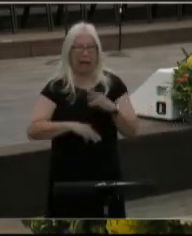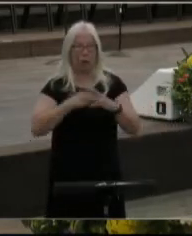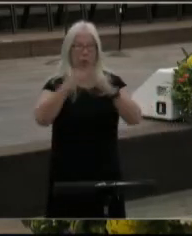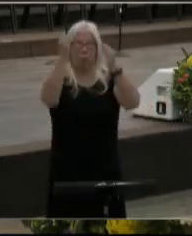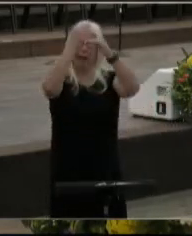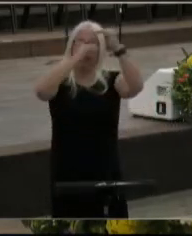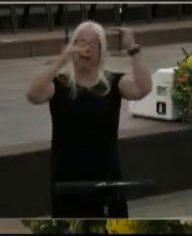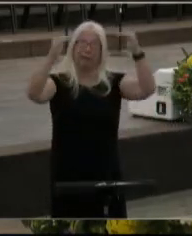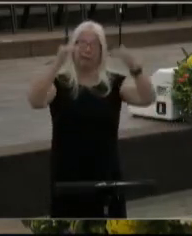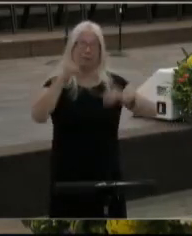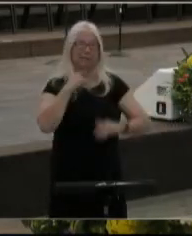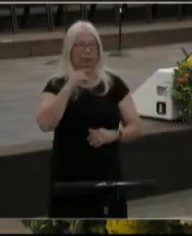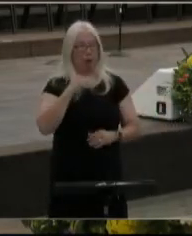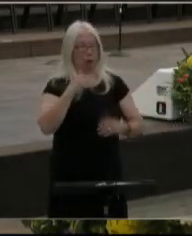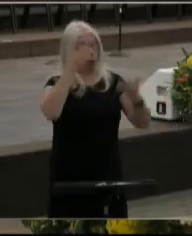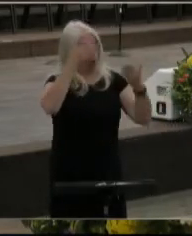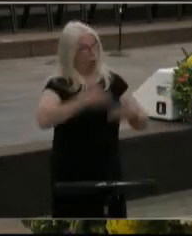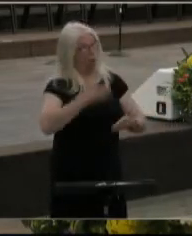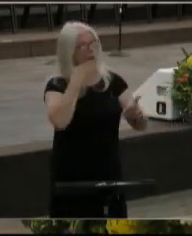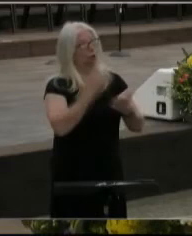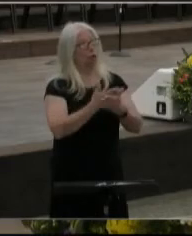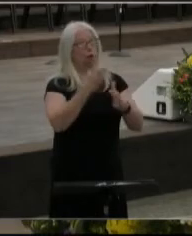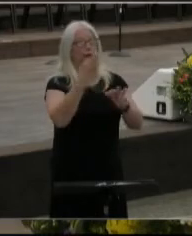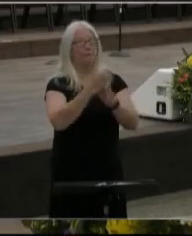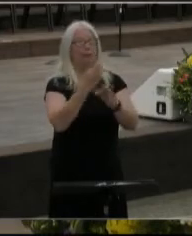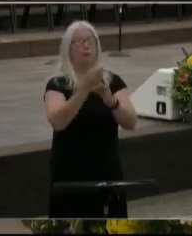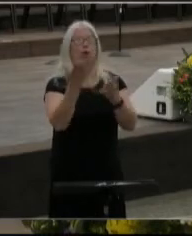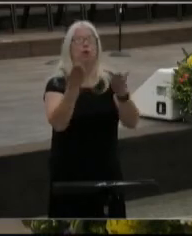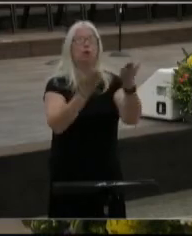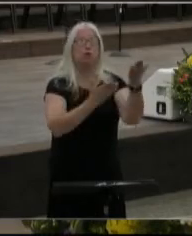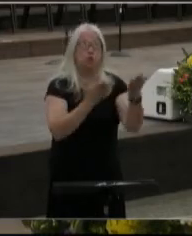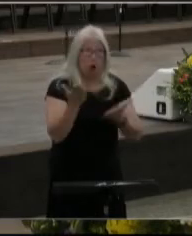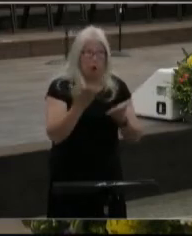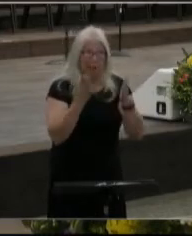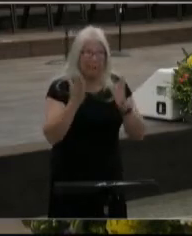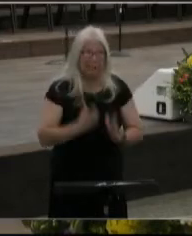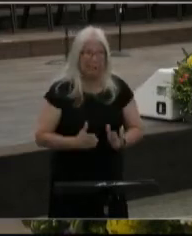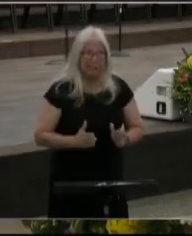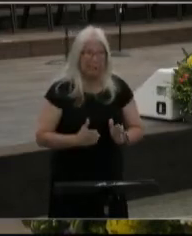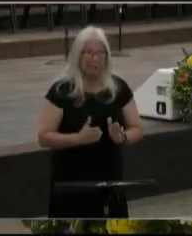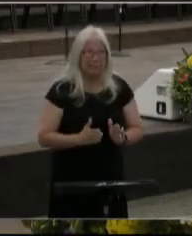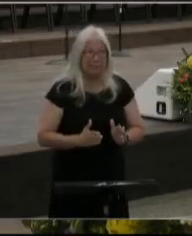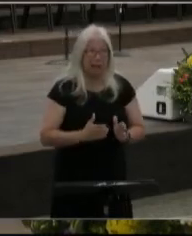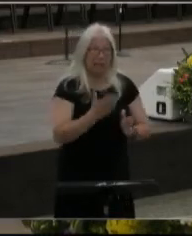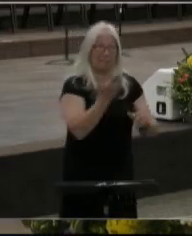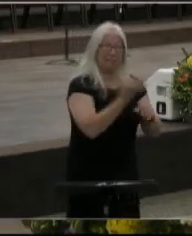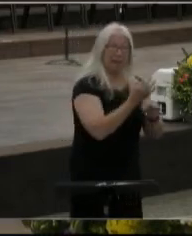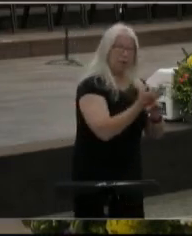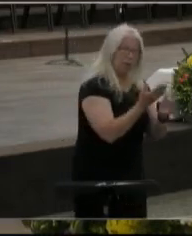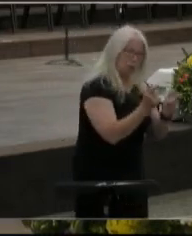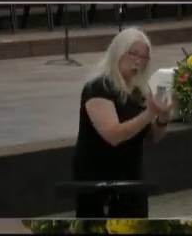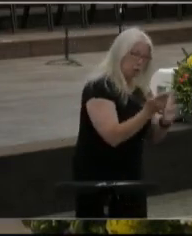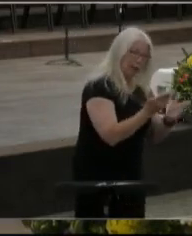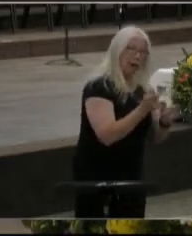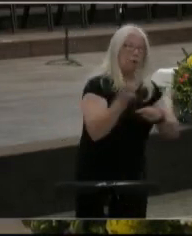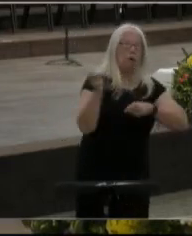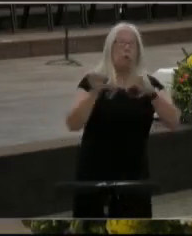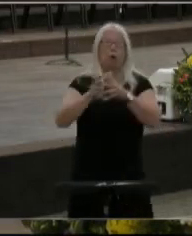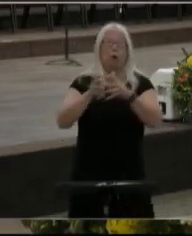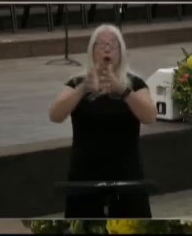heaven when he looks at it and he says, well done, thou good and faithful servant. I'll make you, thou's been faithful over a few things. I'll make you ruler